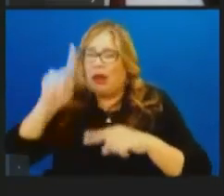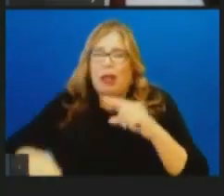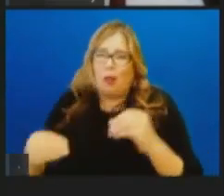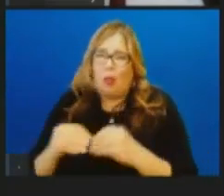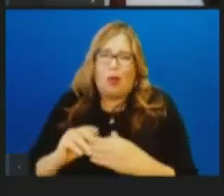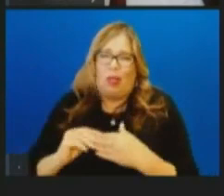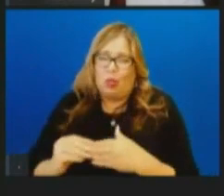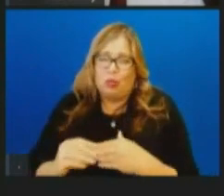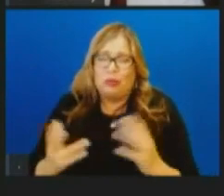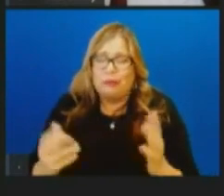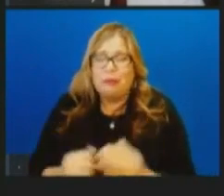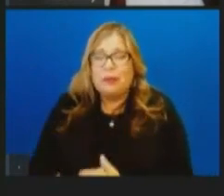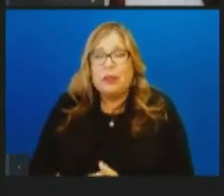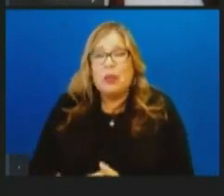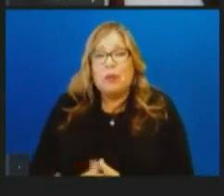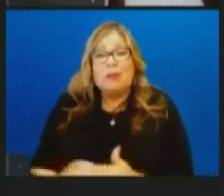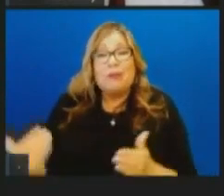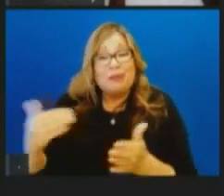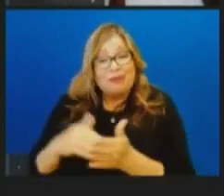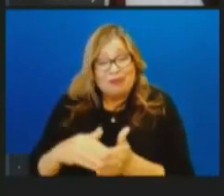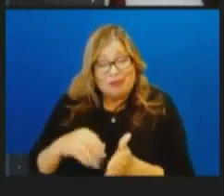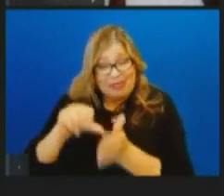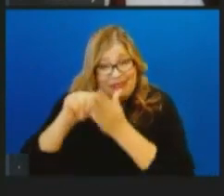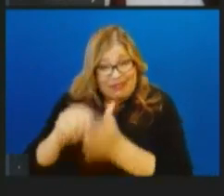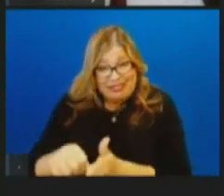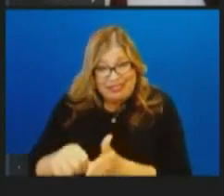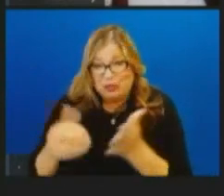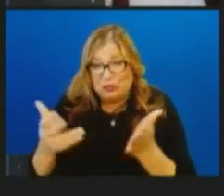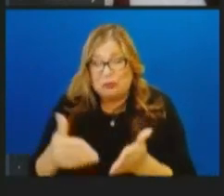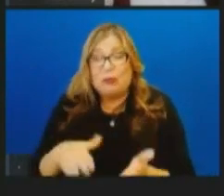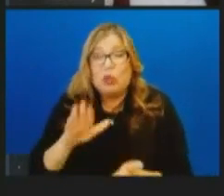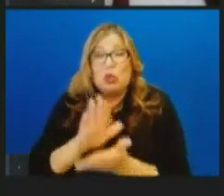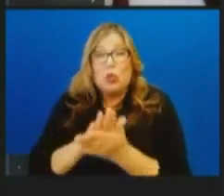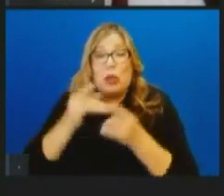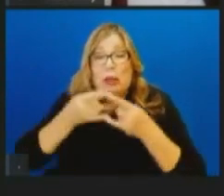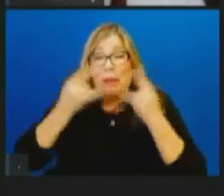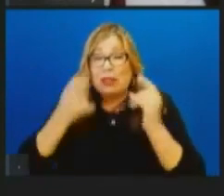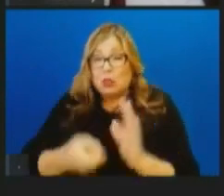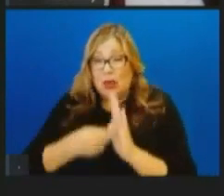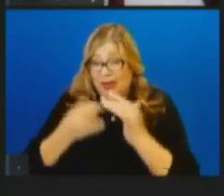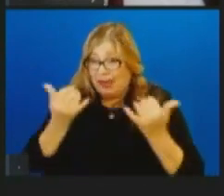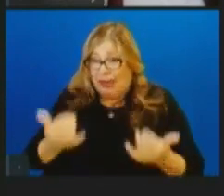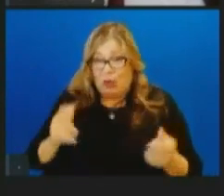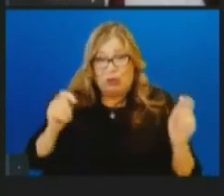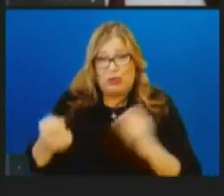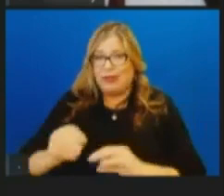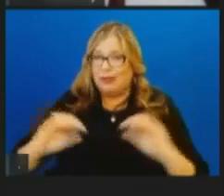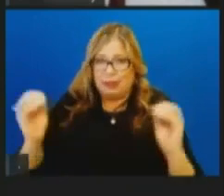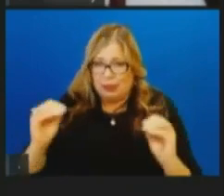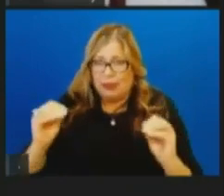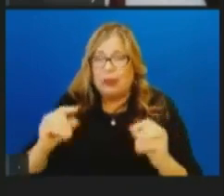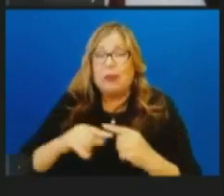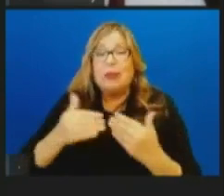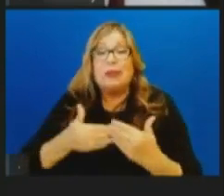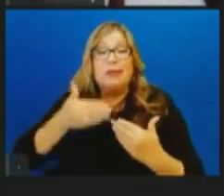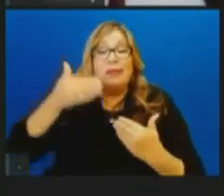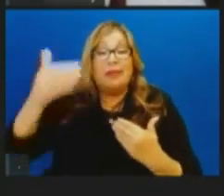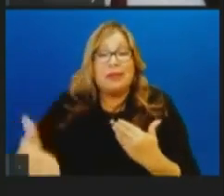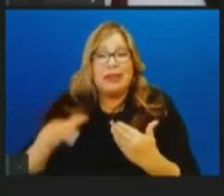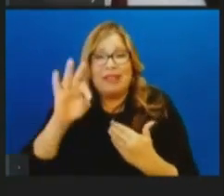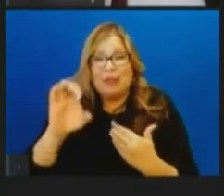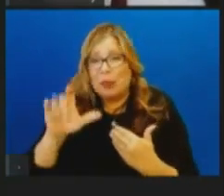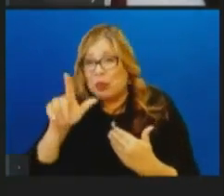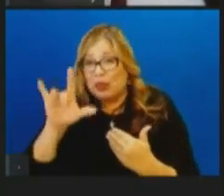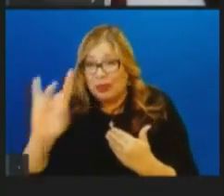again, to emphasize that no change to school masking requirements now, and then on February 28th, coming